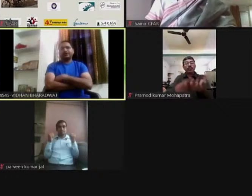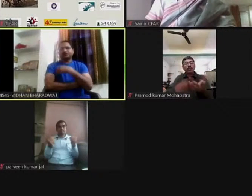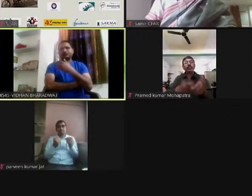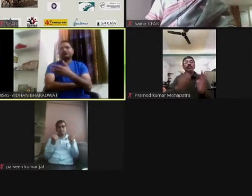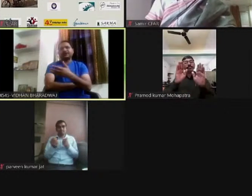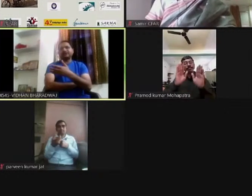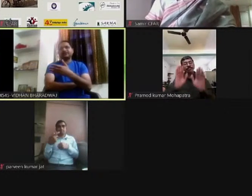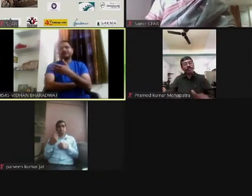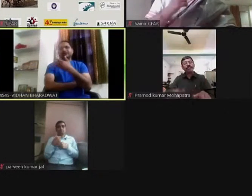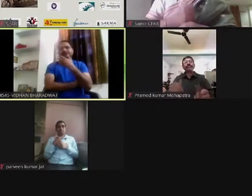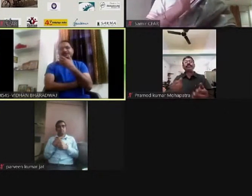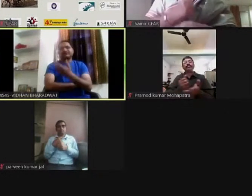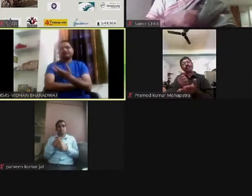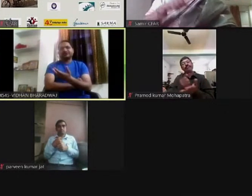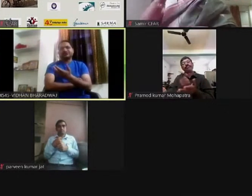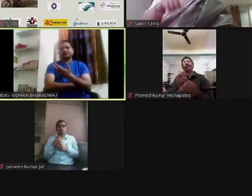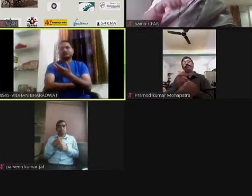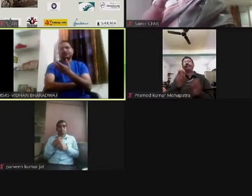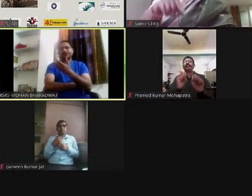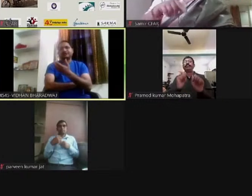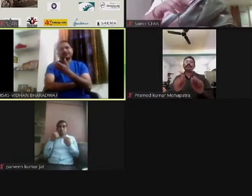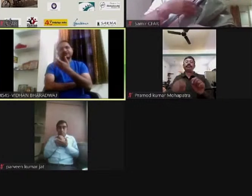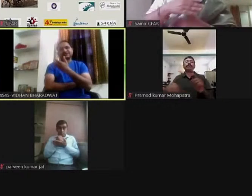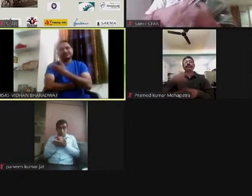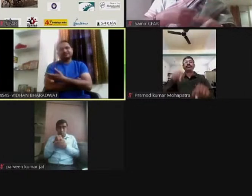which safeguards their needs, and